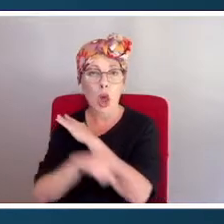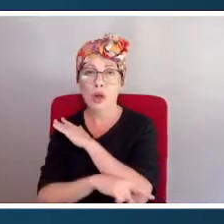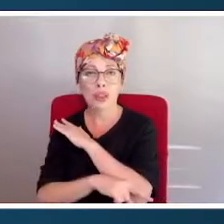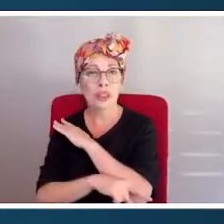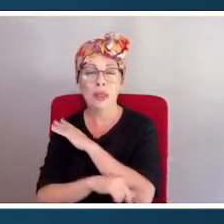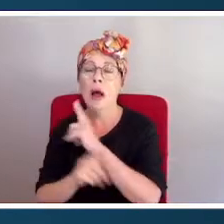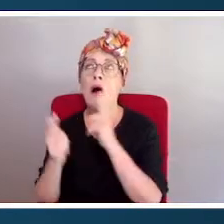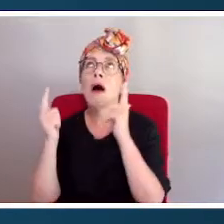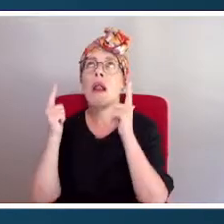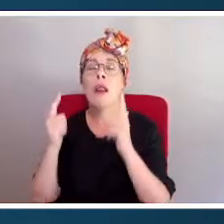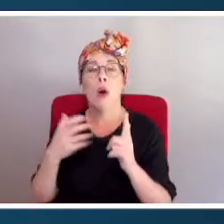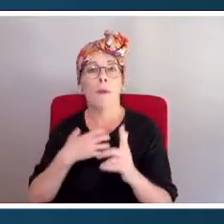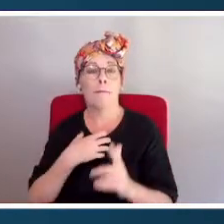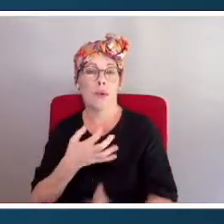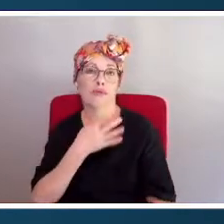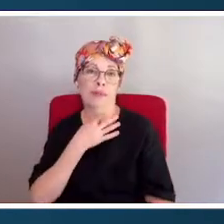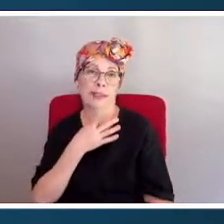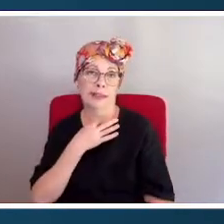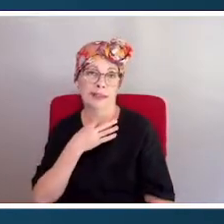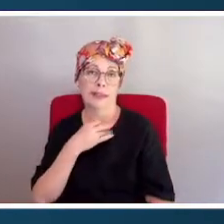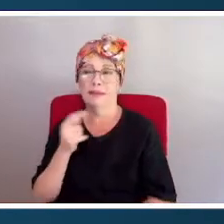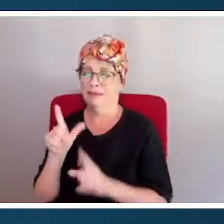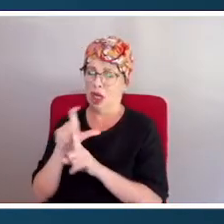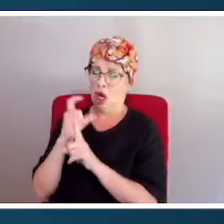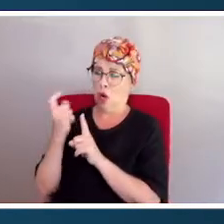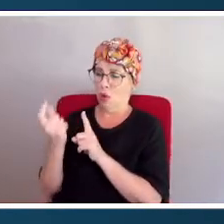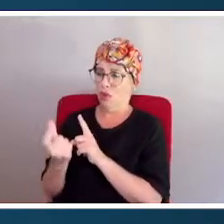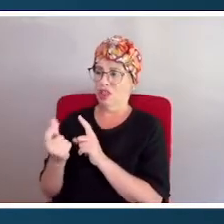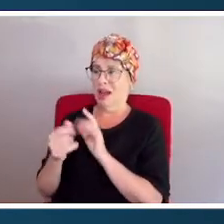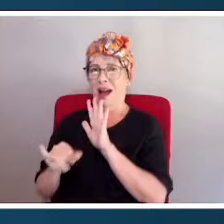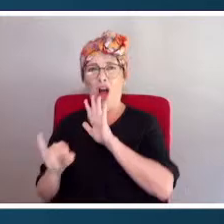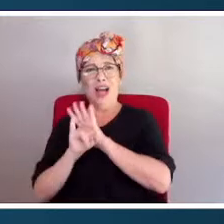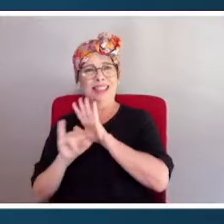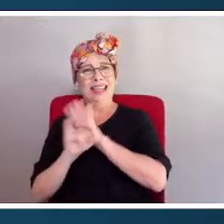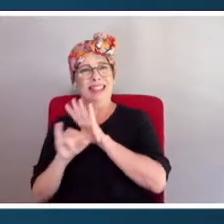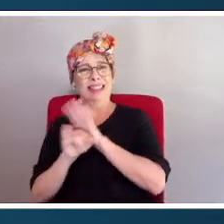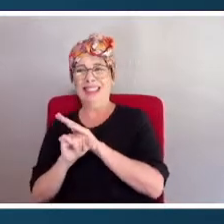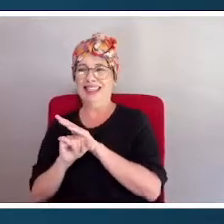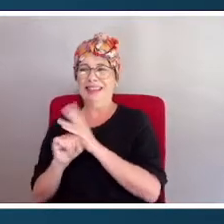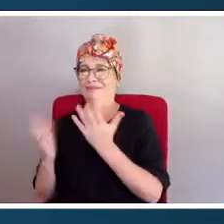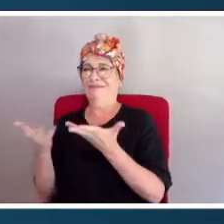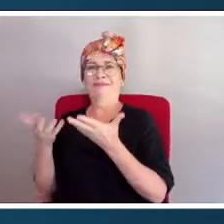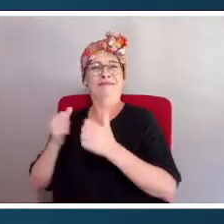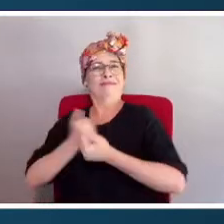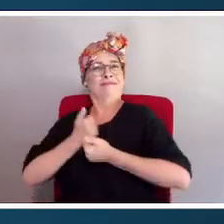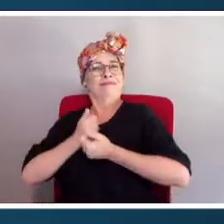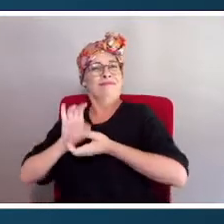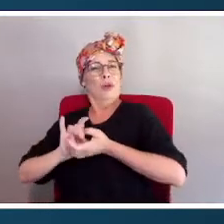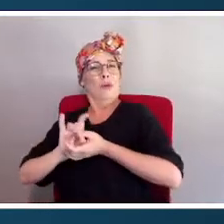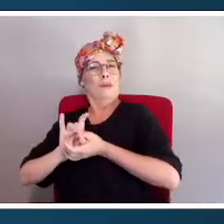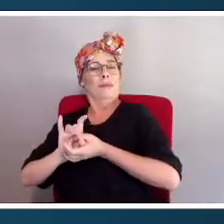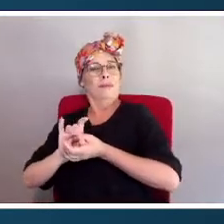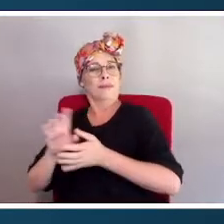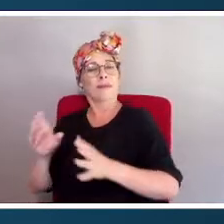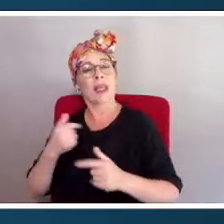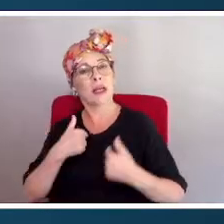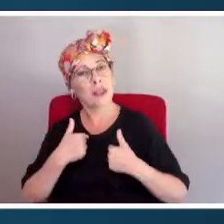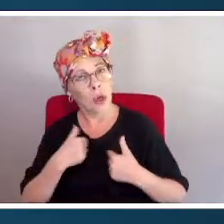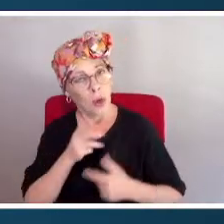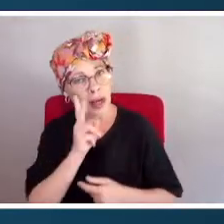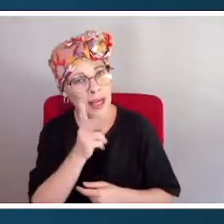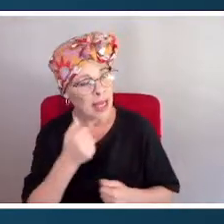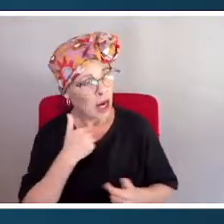more, in my view. And with humility, I urge Australian businesses